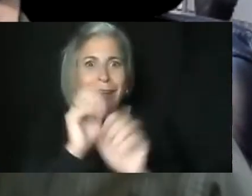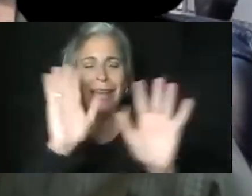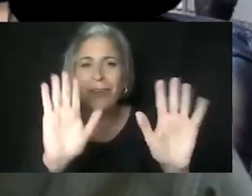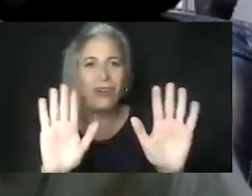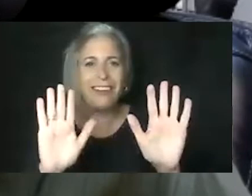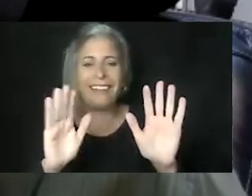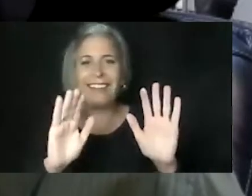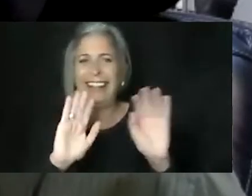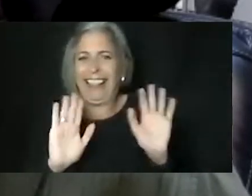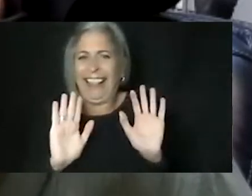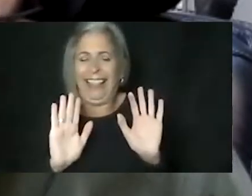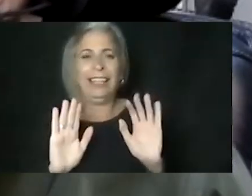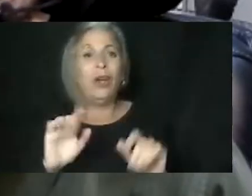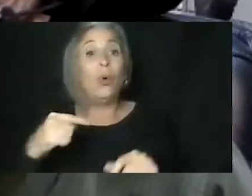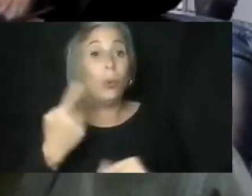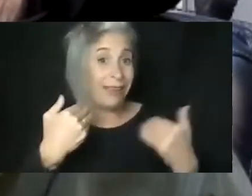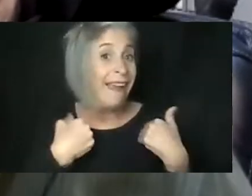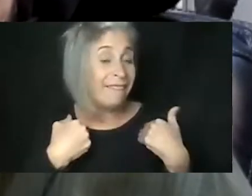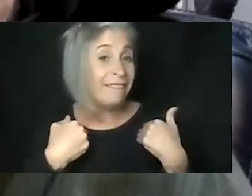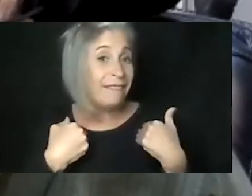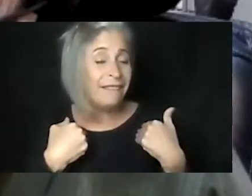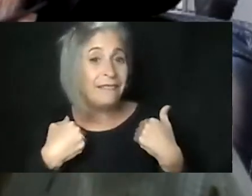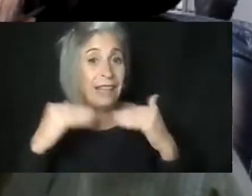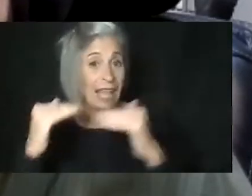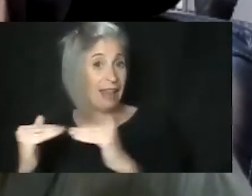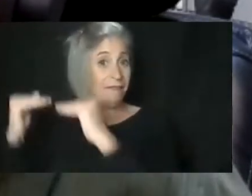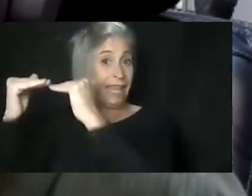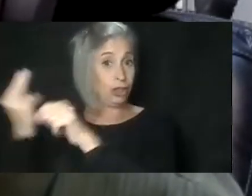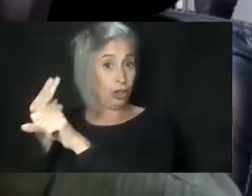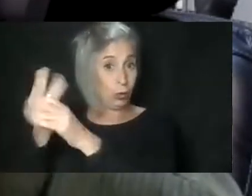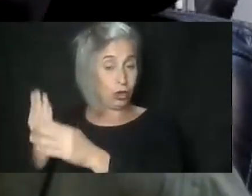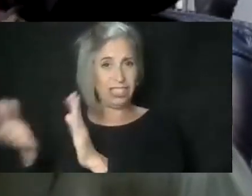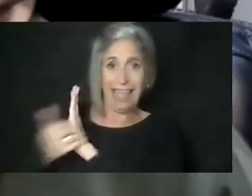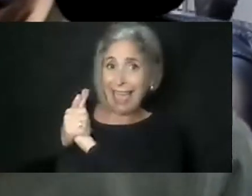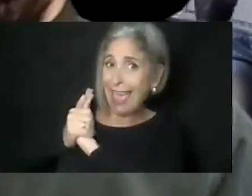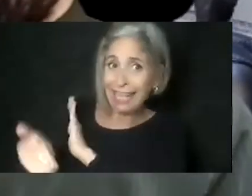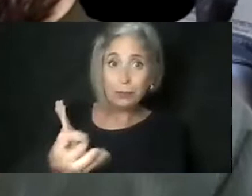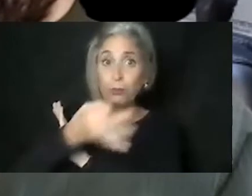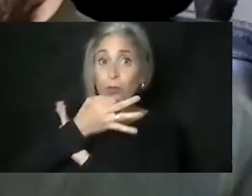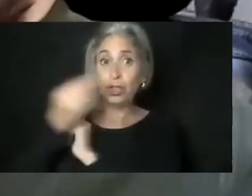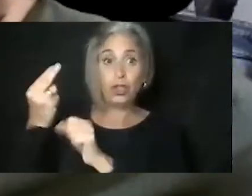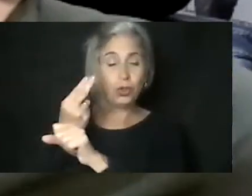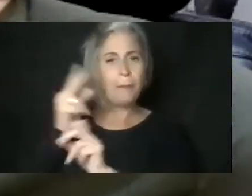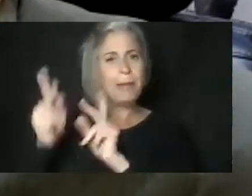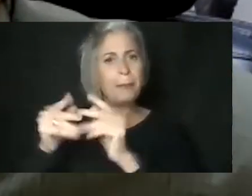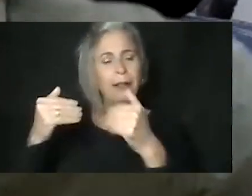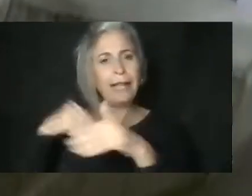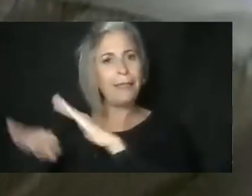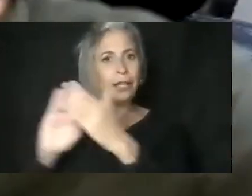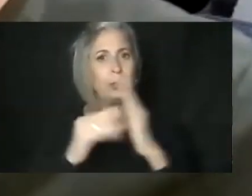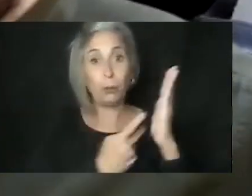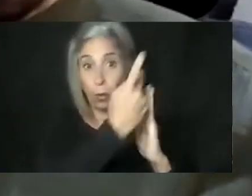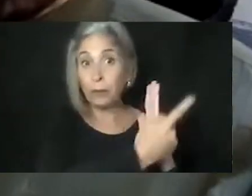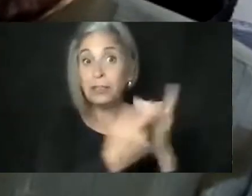right? We have advanced users, we have expert users, we have people in our community who are programmers and who